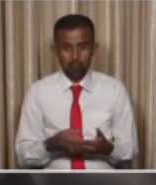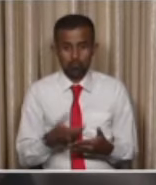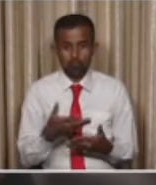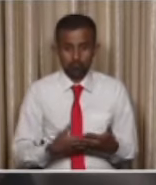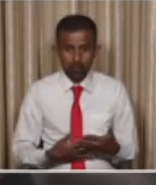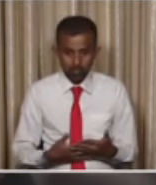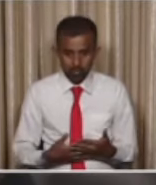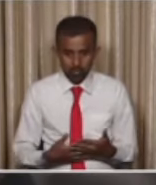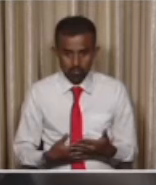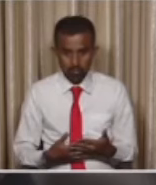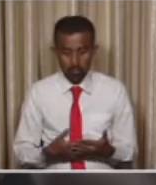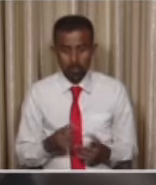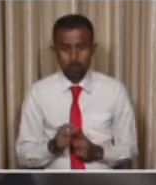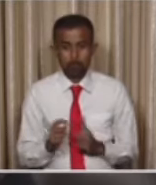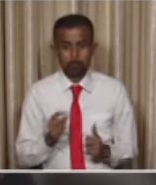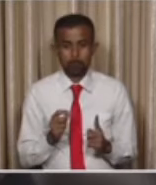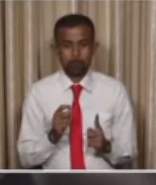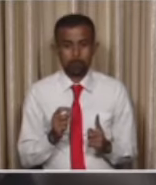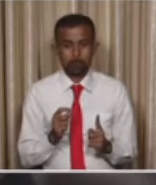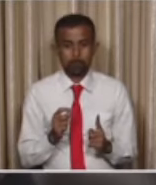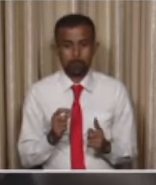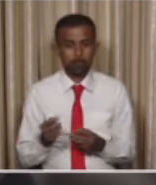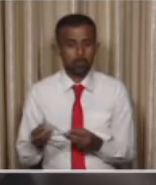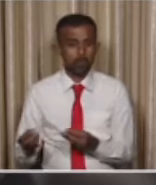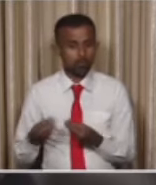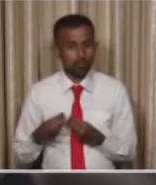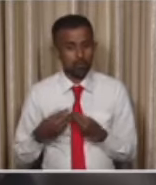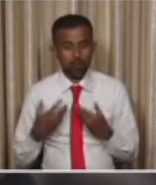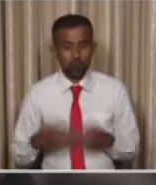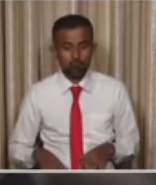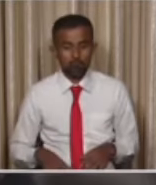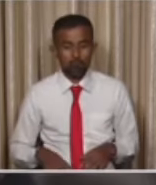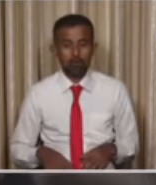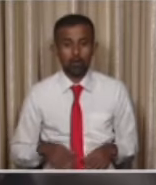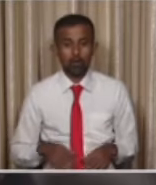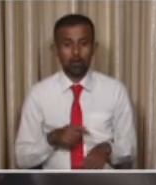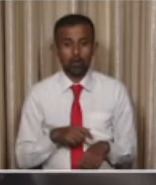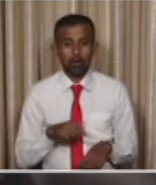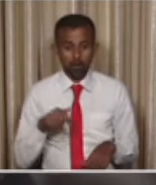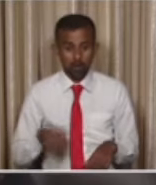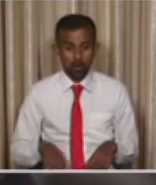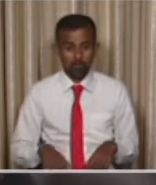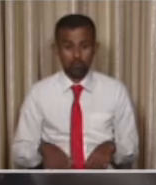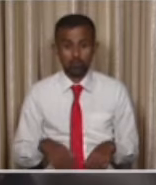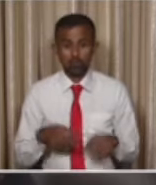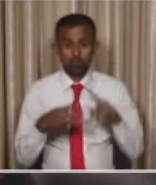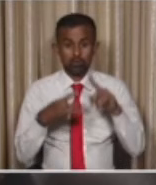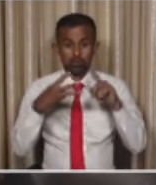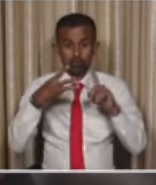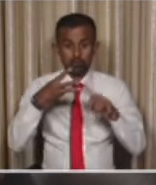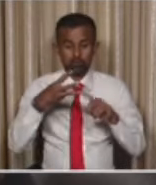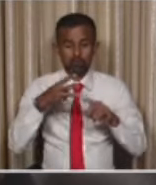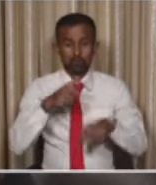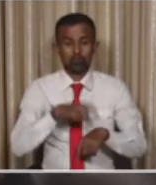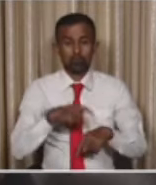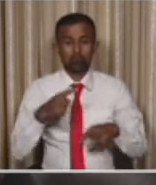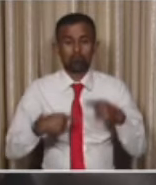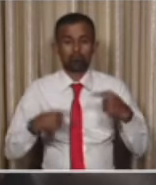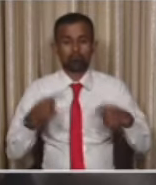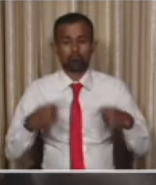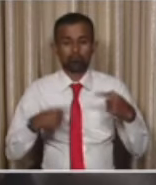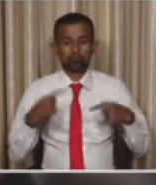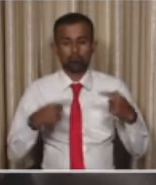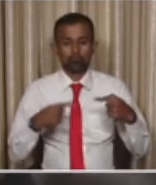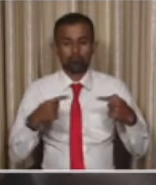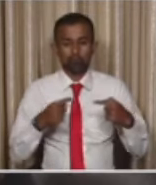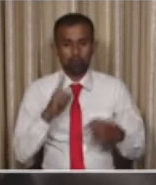that the third reading would be today. Third reading is a mere formality of presenting